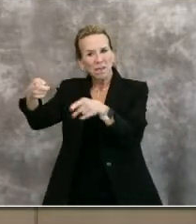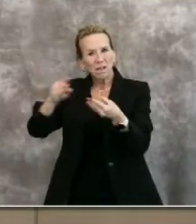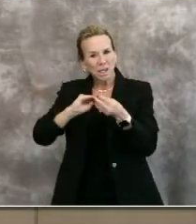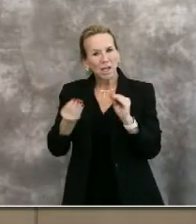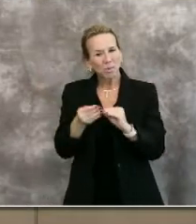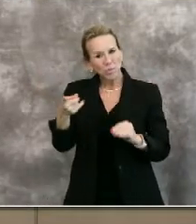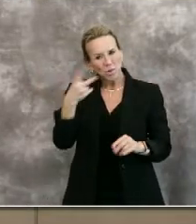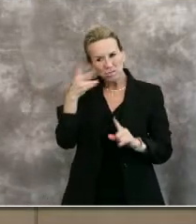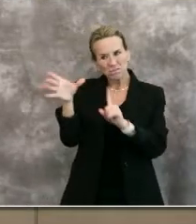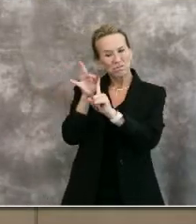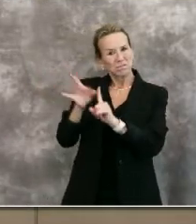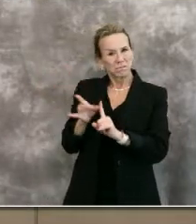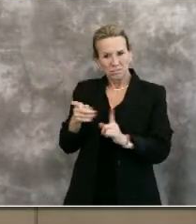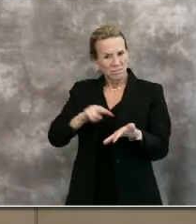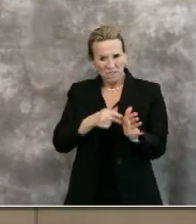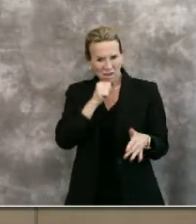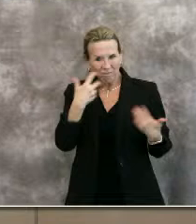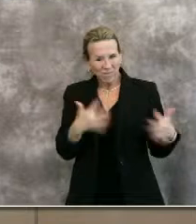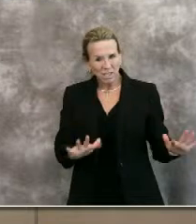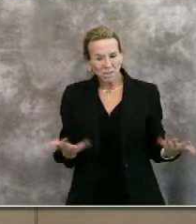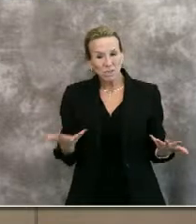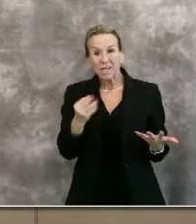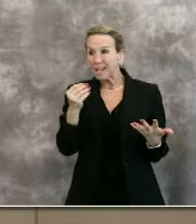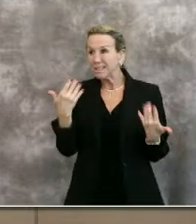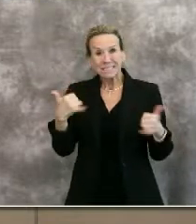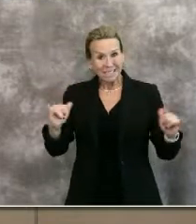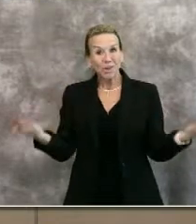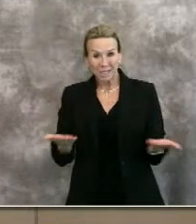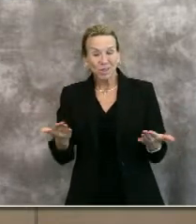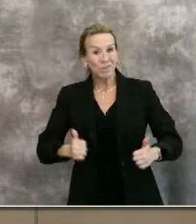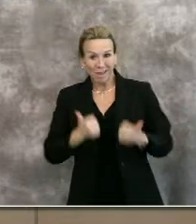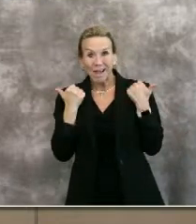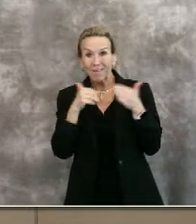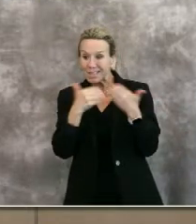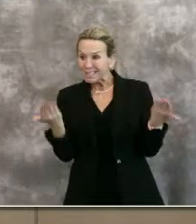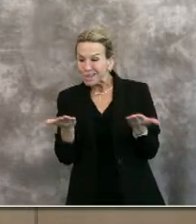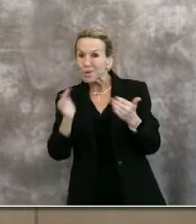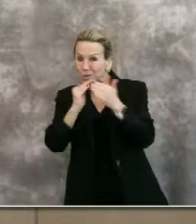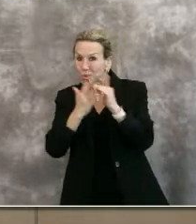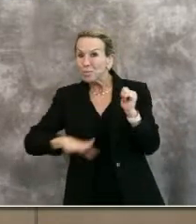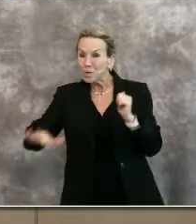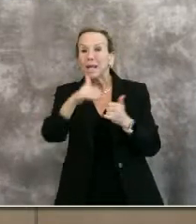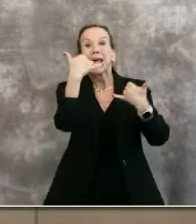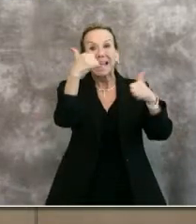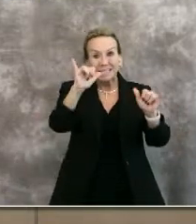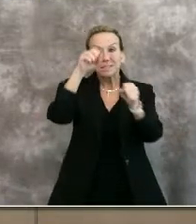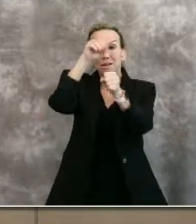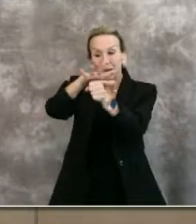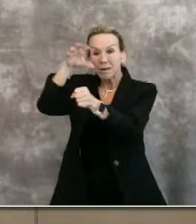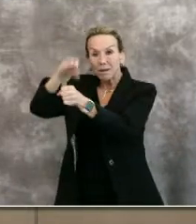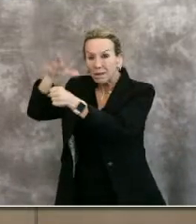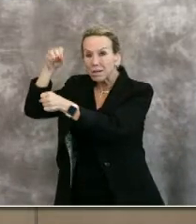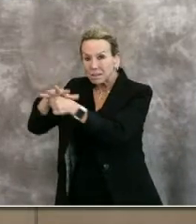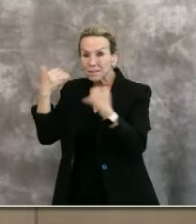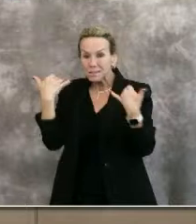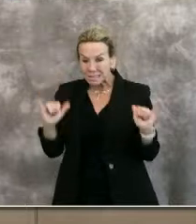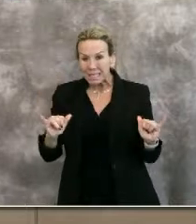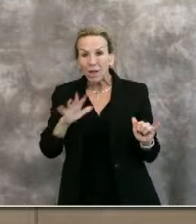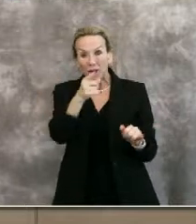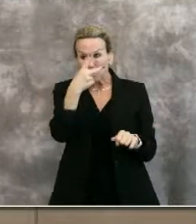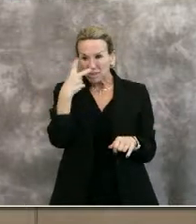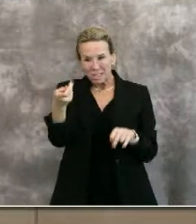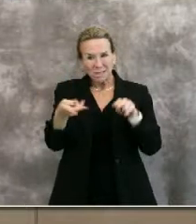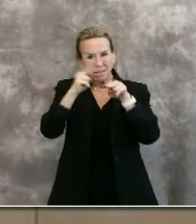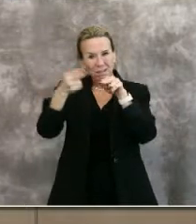number of cases, and the virus is still in our community. It is still widespread, and the increased number